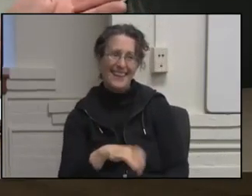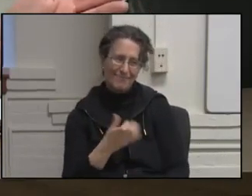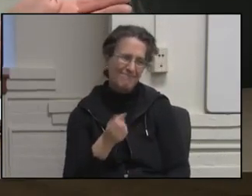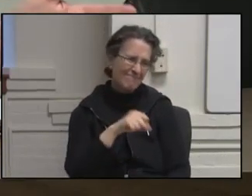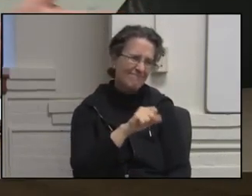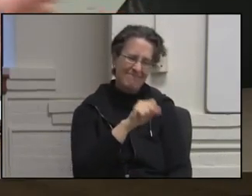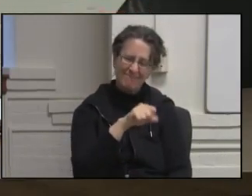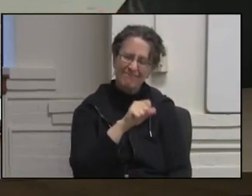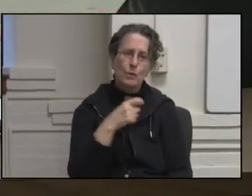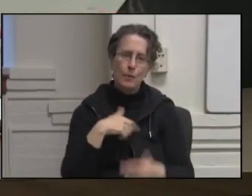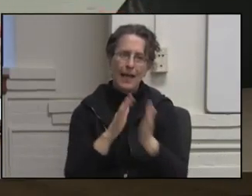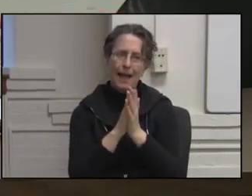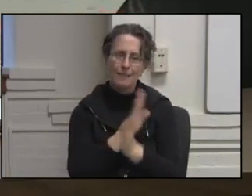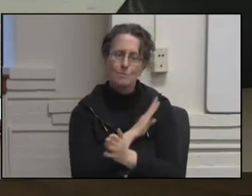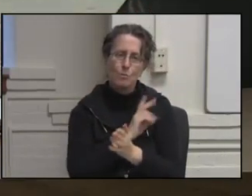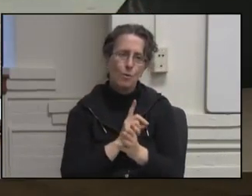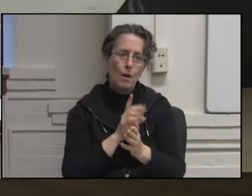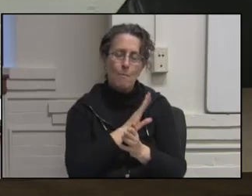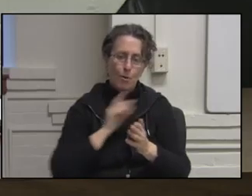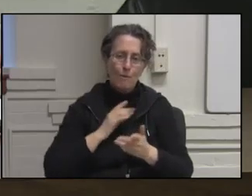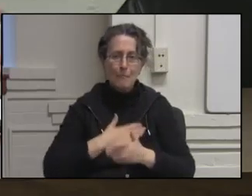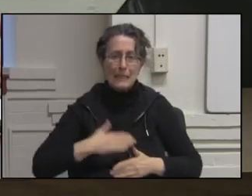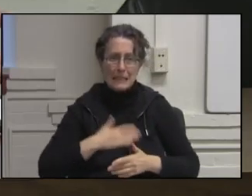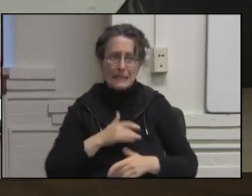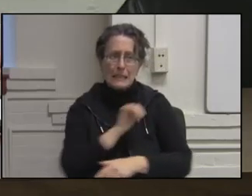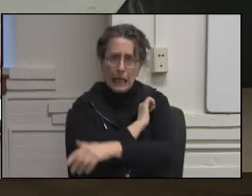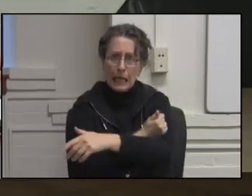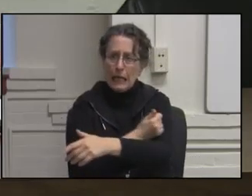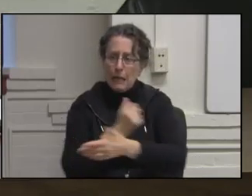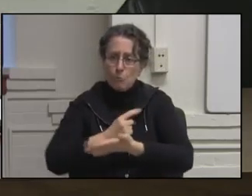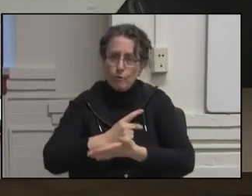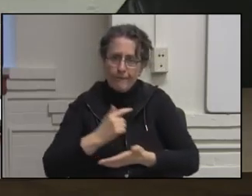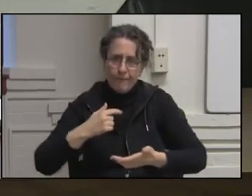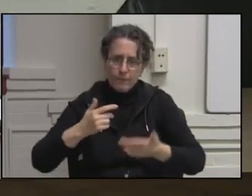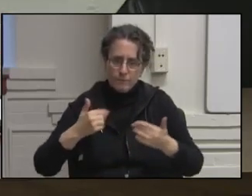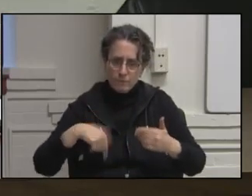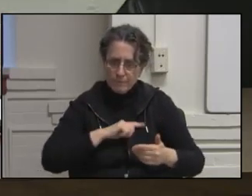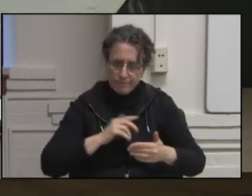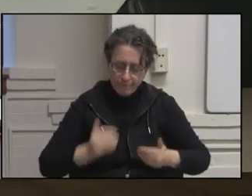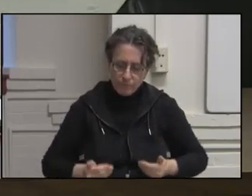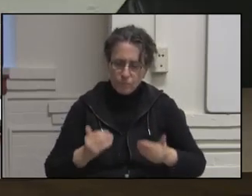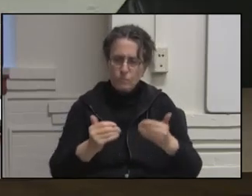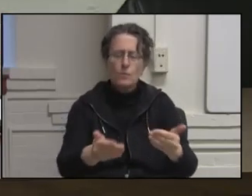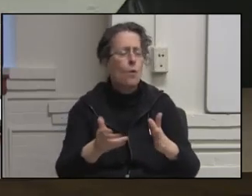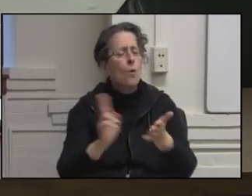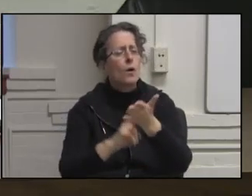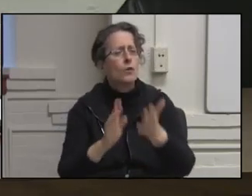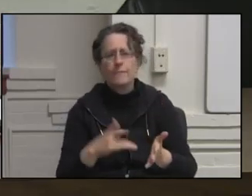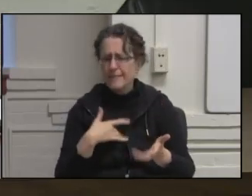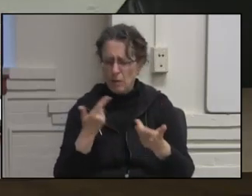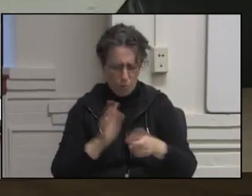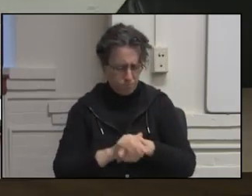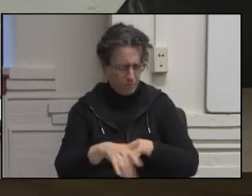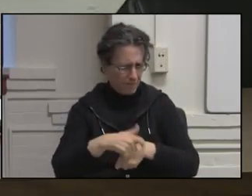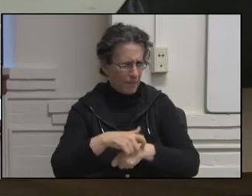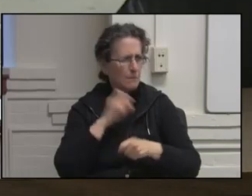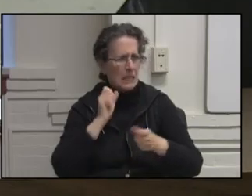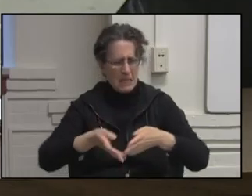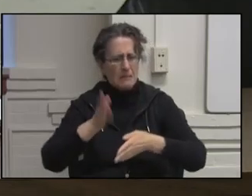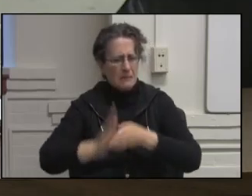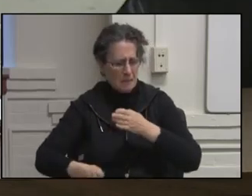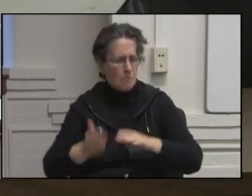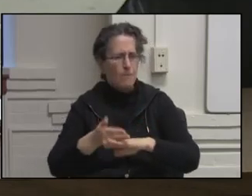board to give us the authority. The contractor that we talked to felt that it was more than enough time to complete the job. So,